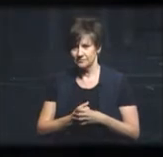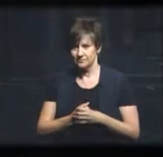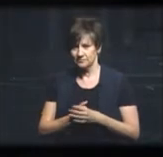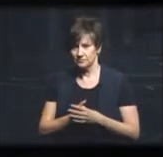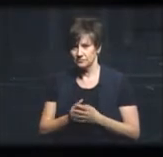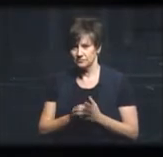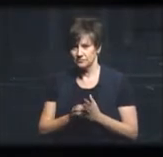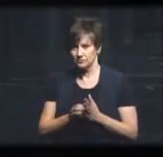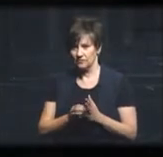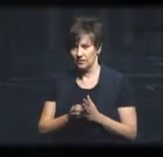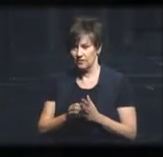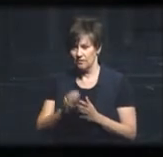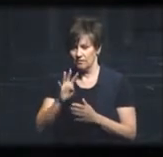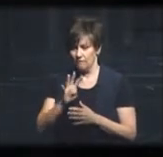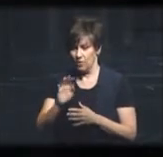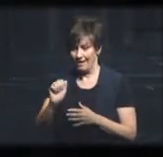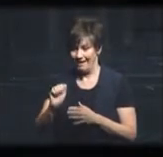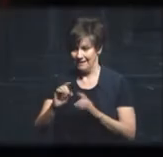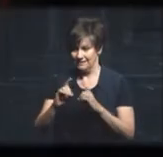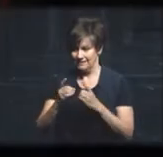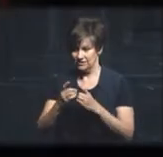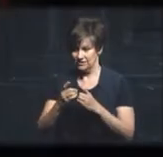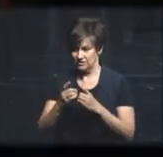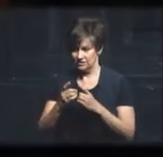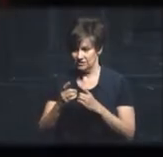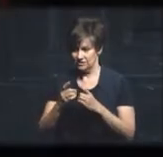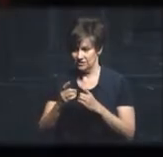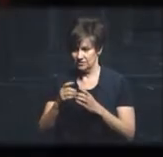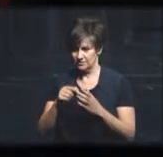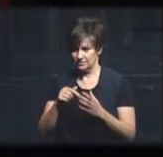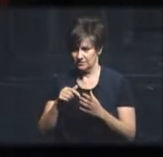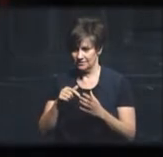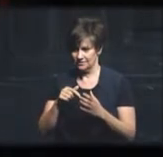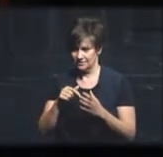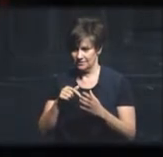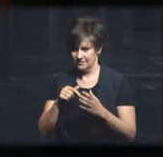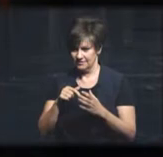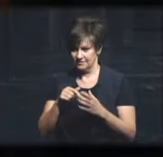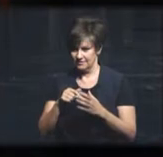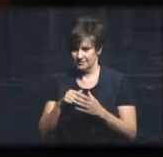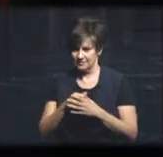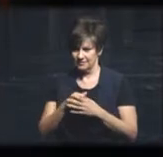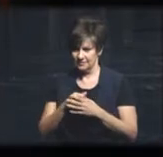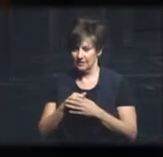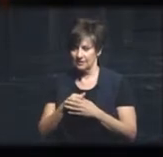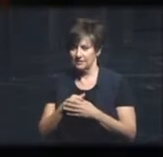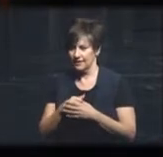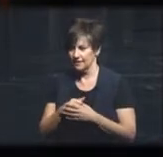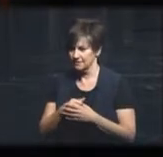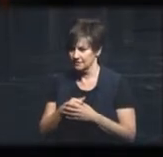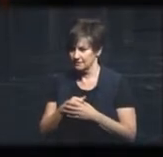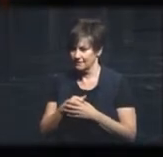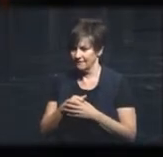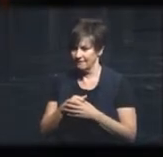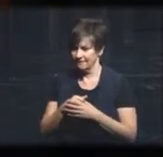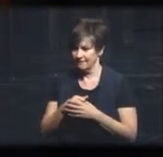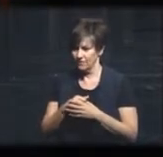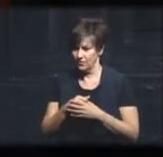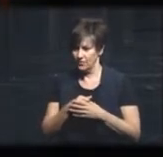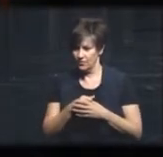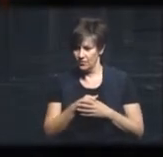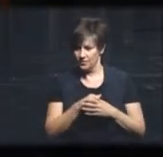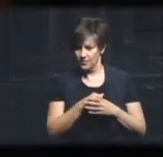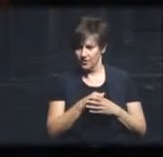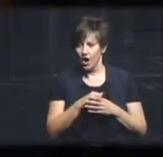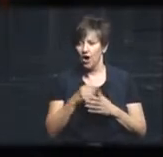Forwarding the vision. So last spring at PDW, I came out and talked about our new strategic plan, which we're calling